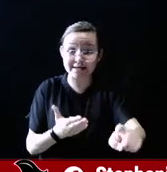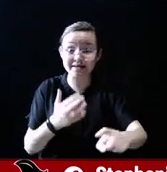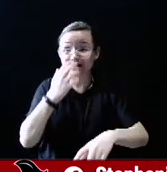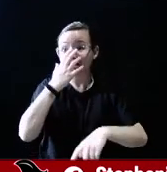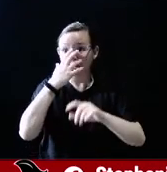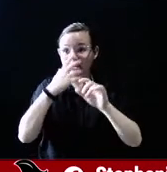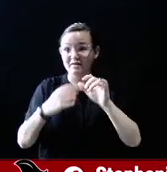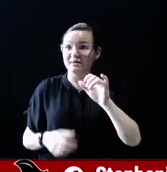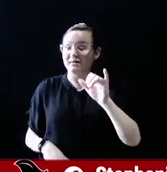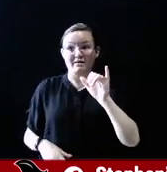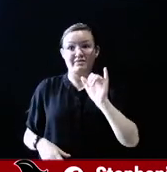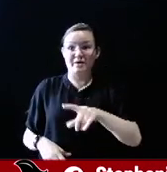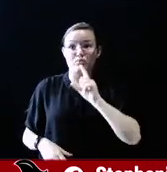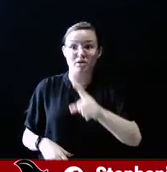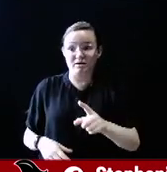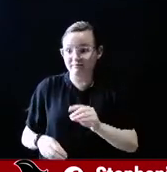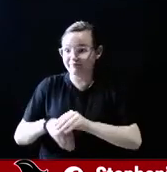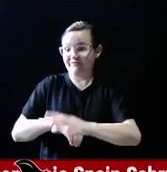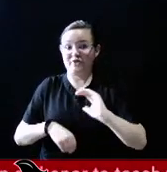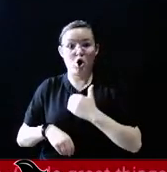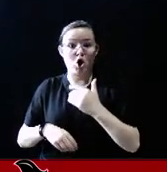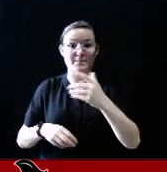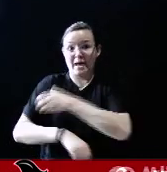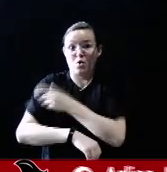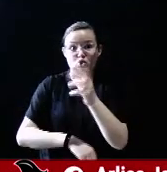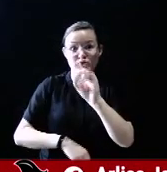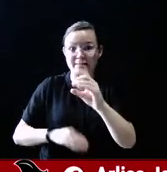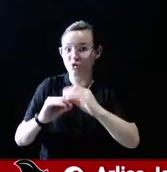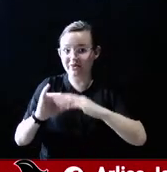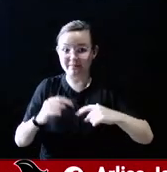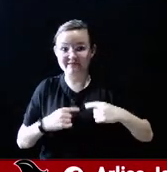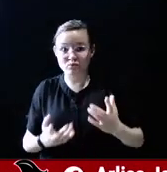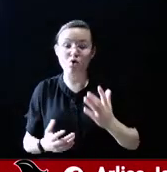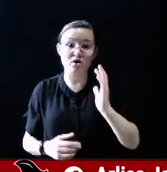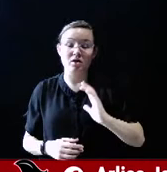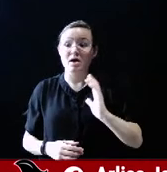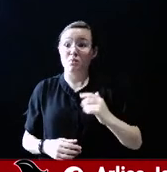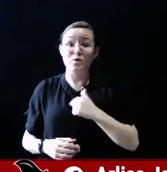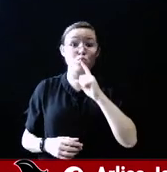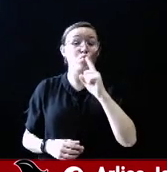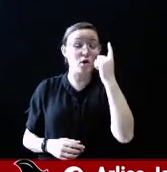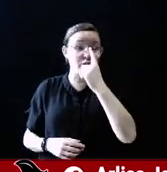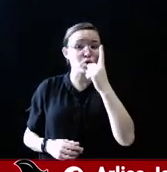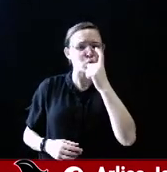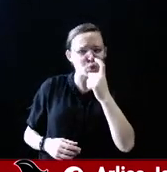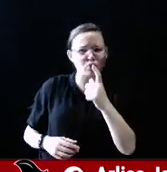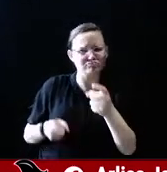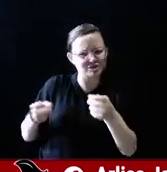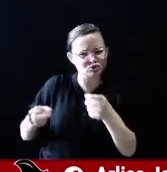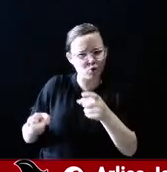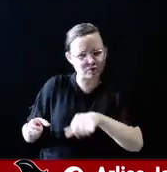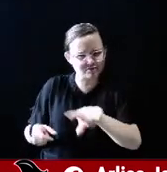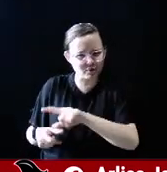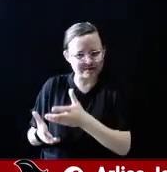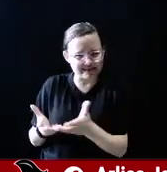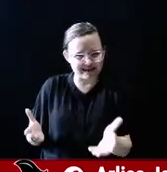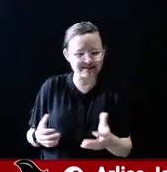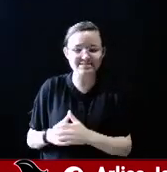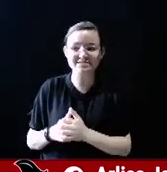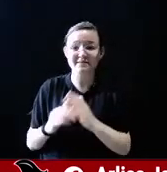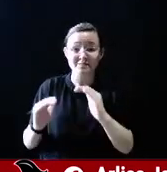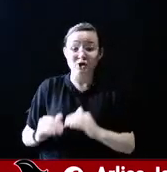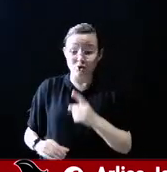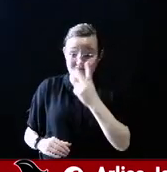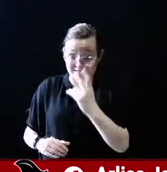grid concept like never before, causing all of us to wonder who is really in charge of these things. You've seen our